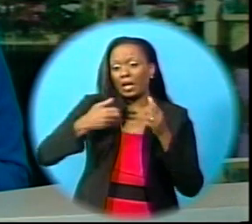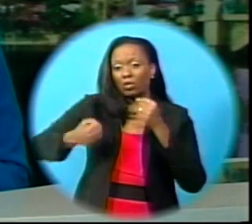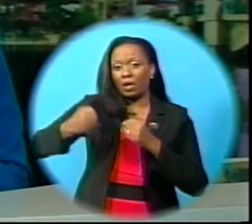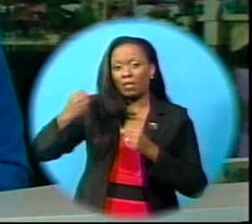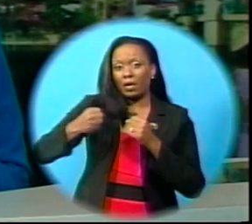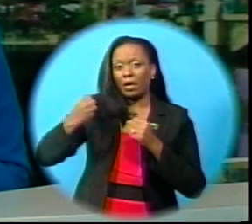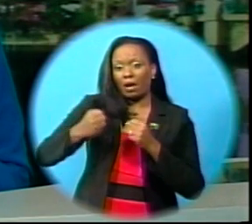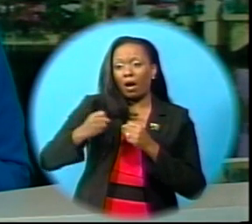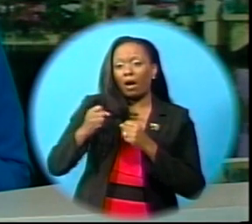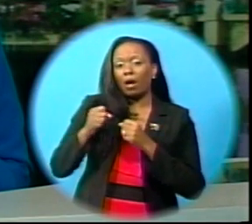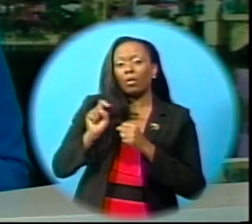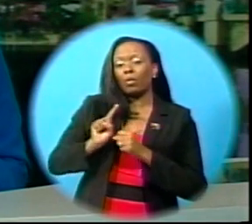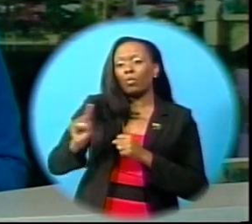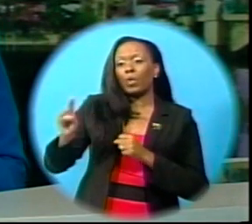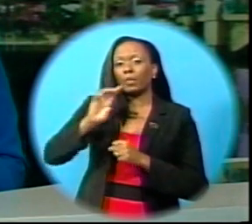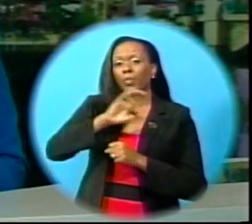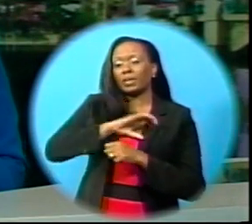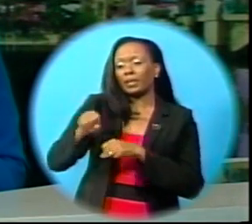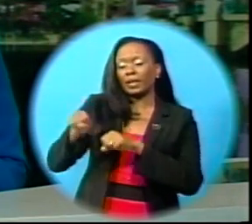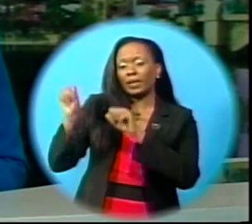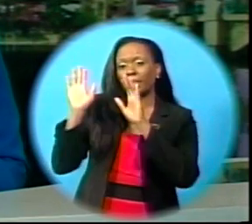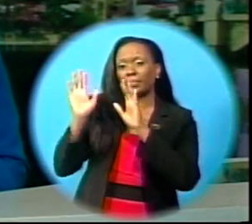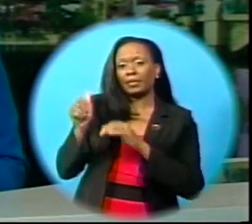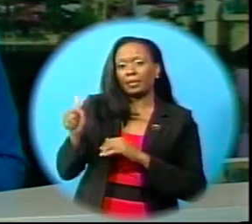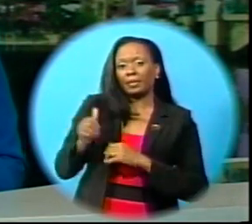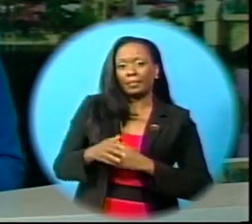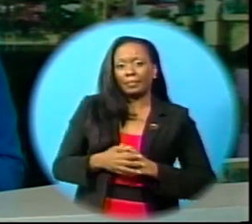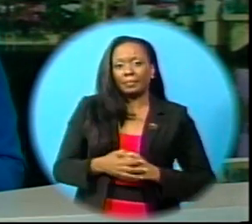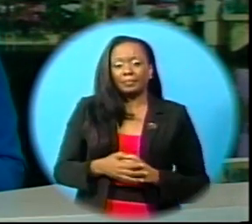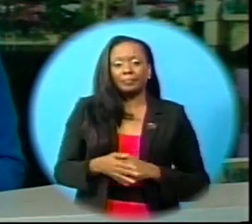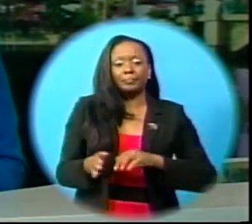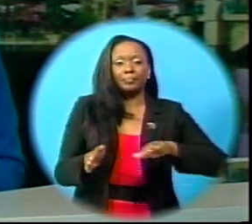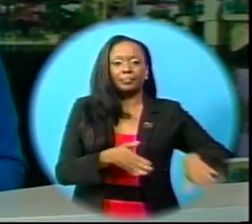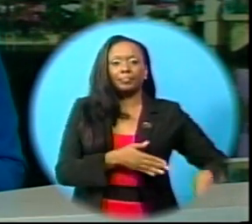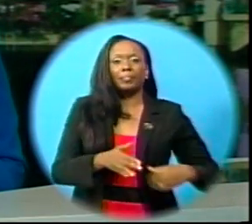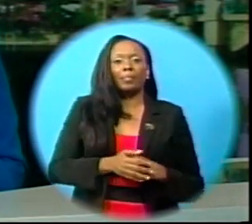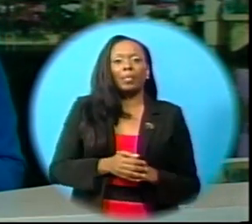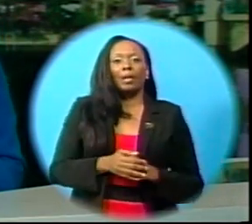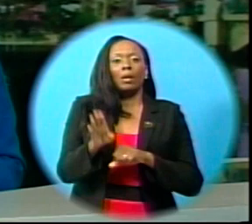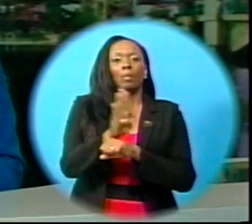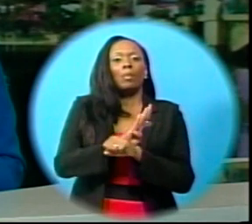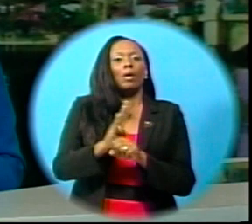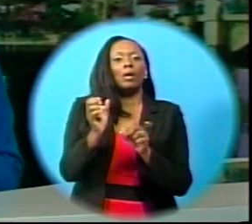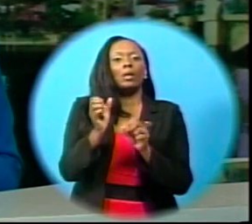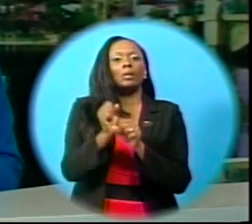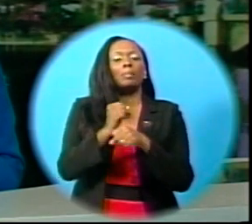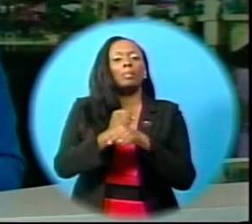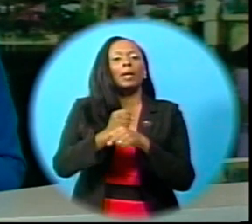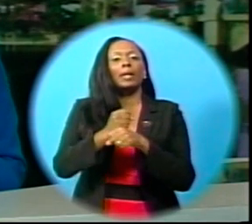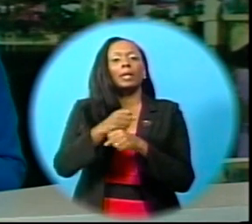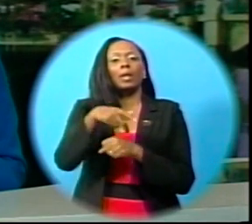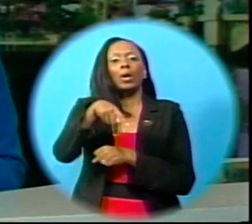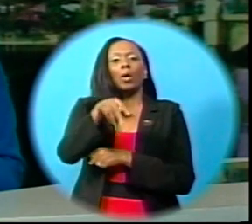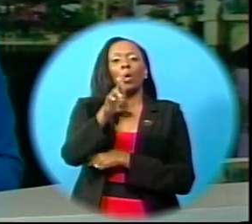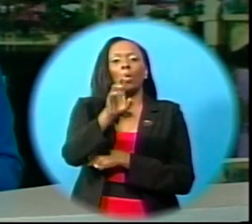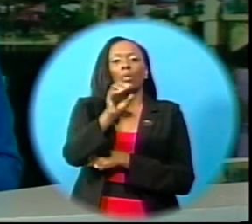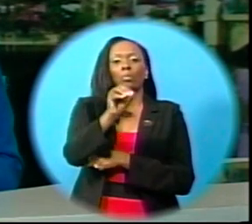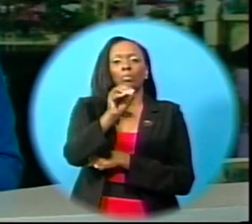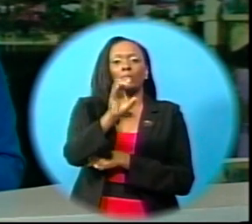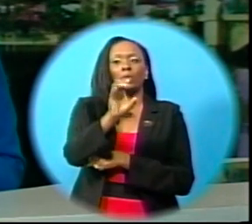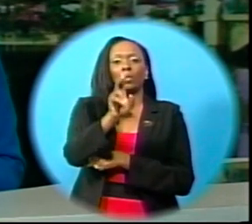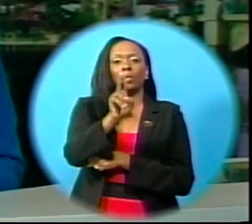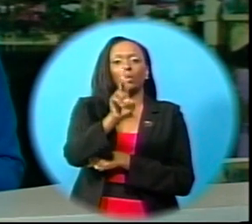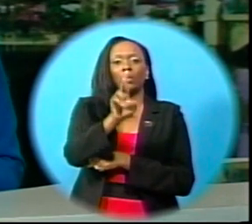station. Barbados is modernizing its procurement process. That's the word from Acting Chief Supply Officer at